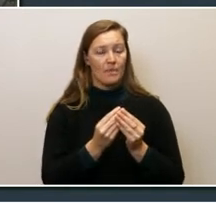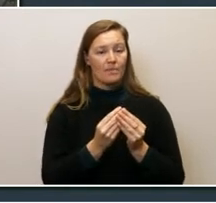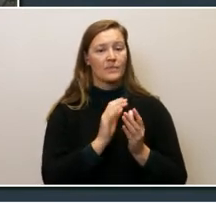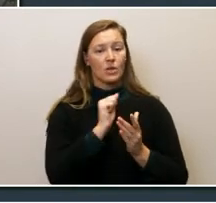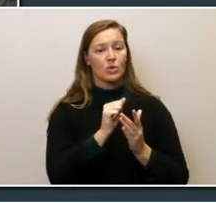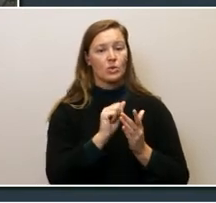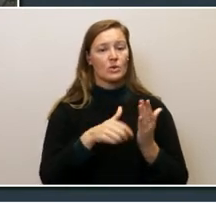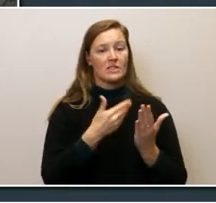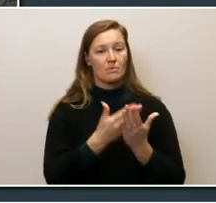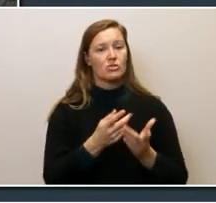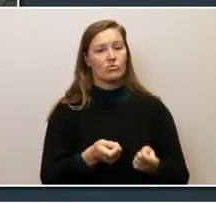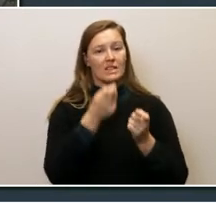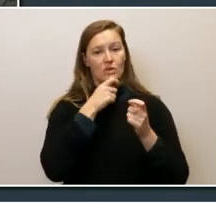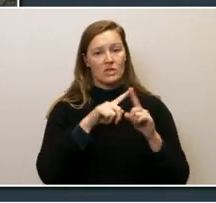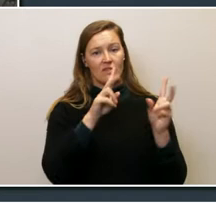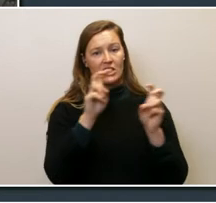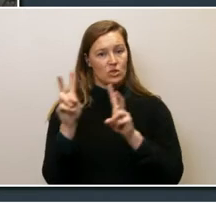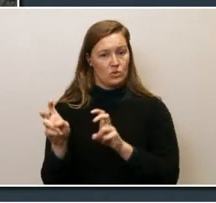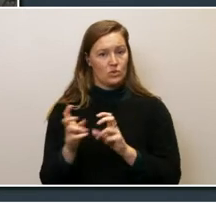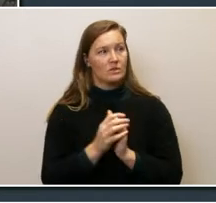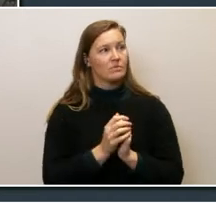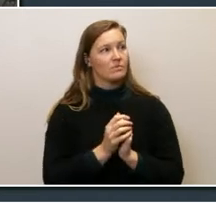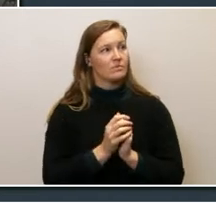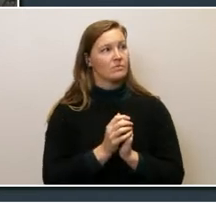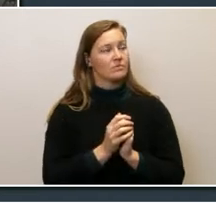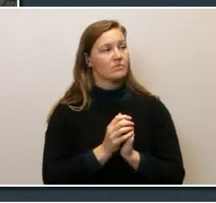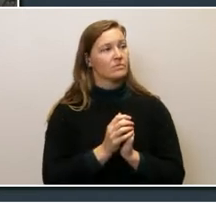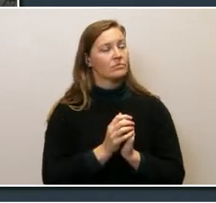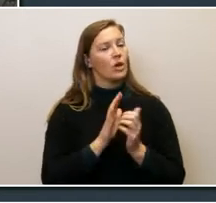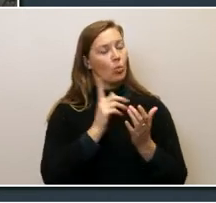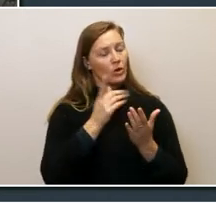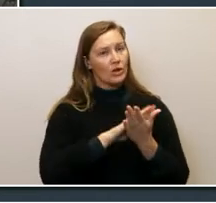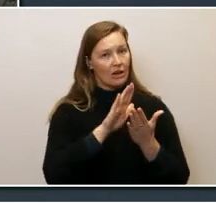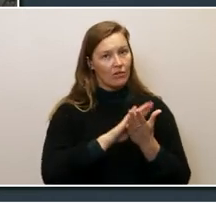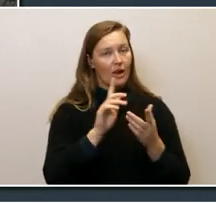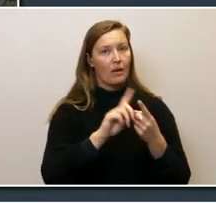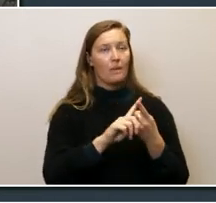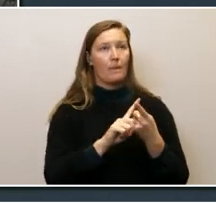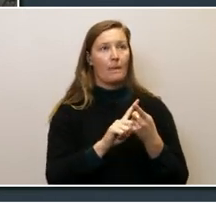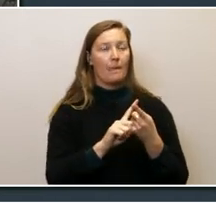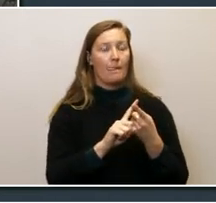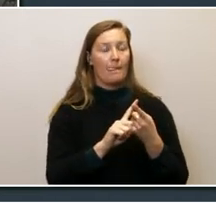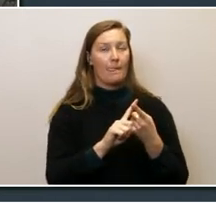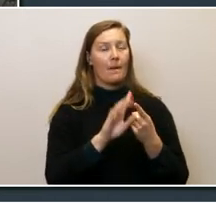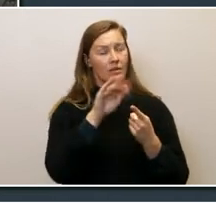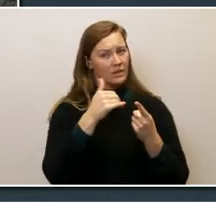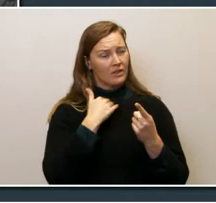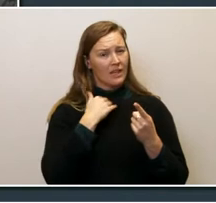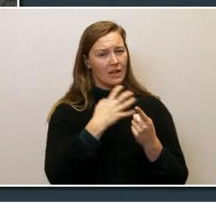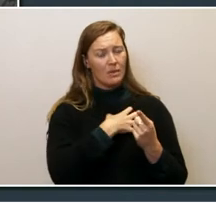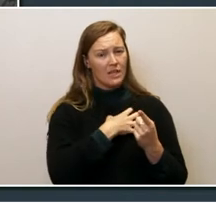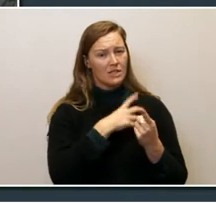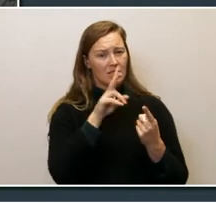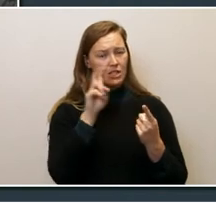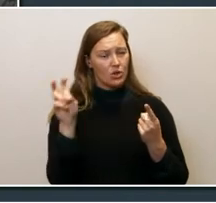Your submission raised a number of questions for me, and I'm conscious of time, Your Worship. Just a question, a clarification, maybe a quick one first for me on the gang